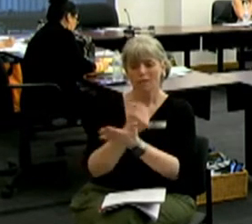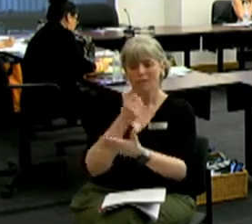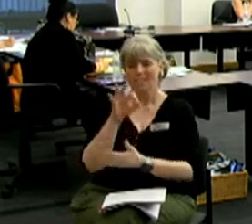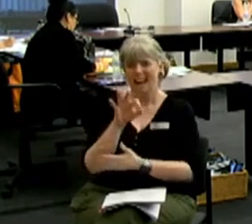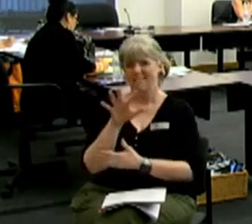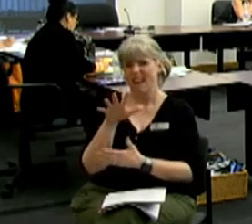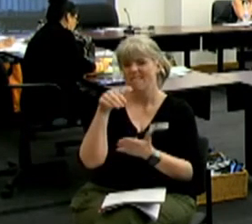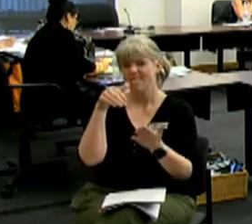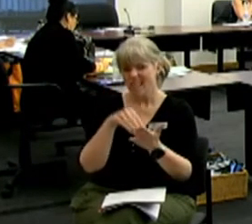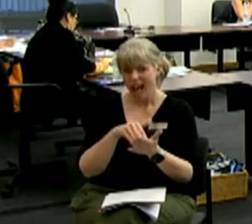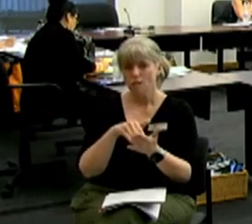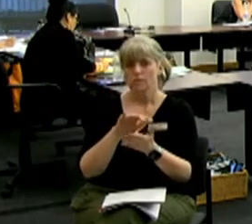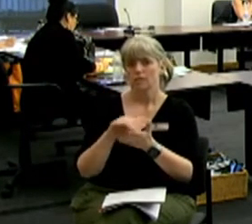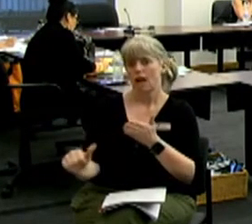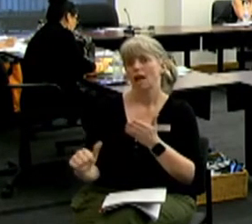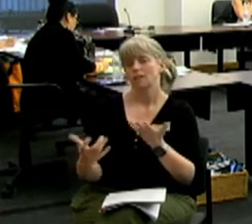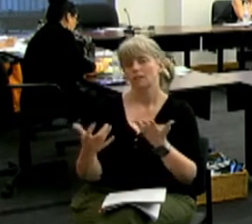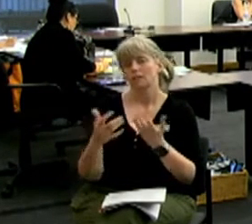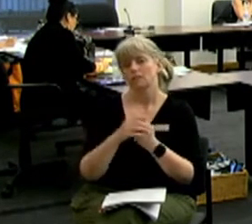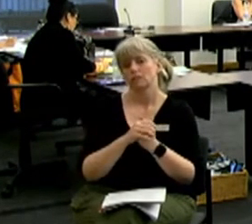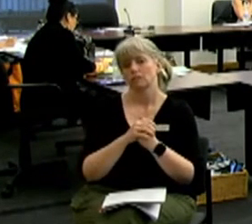over $95,000